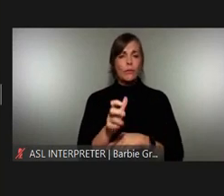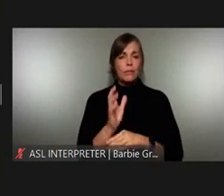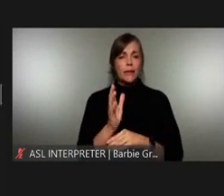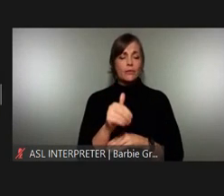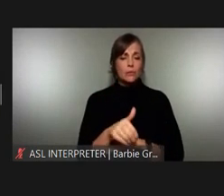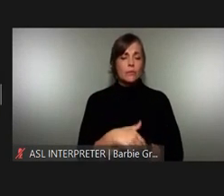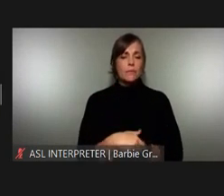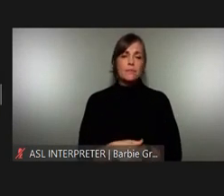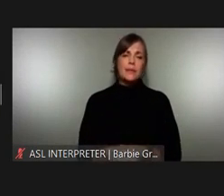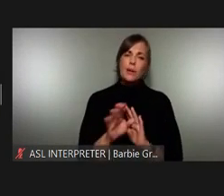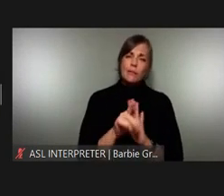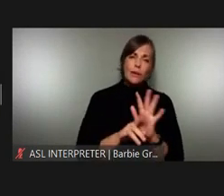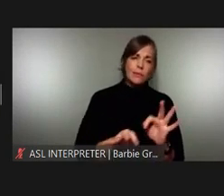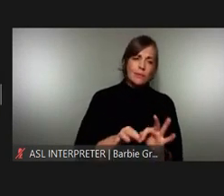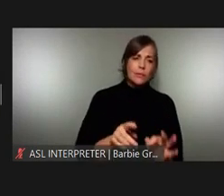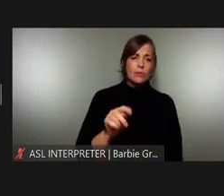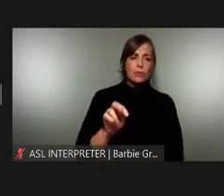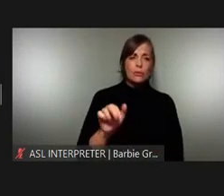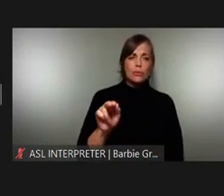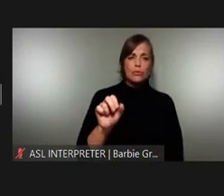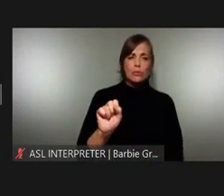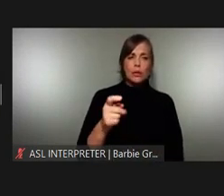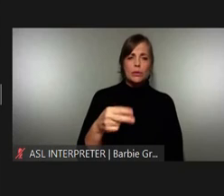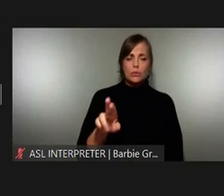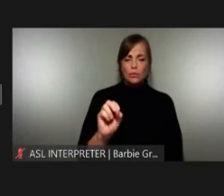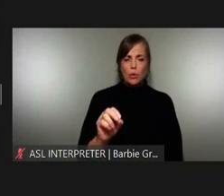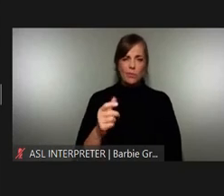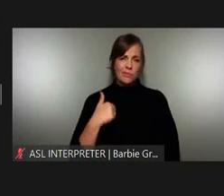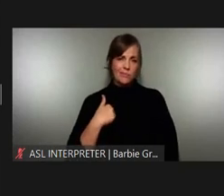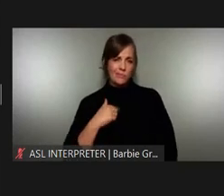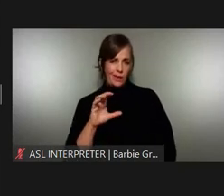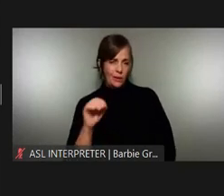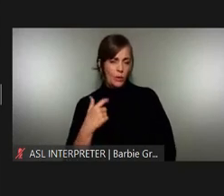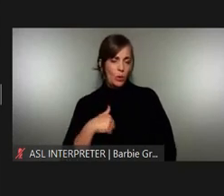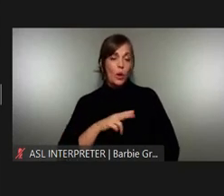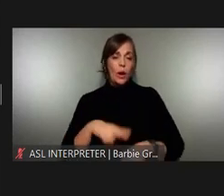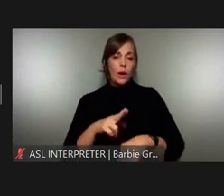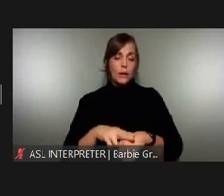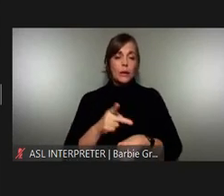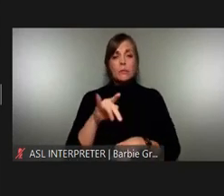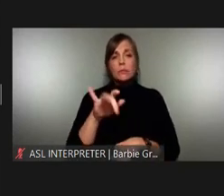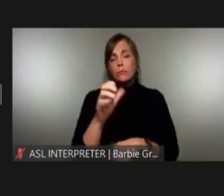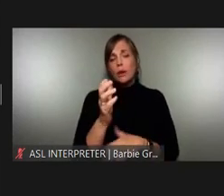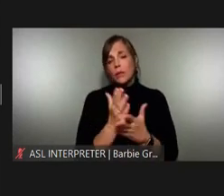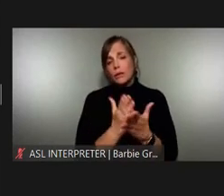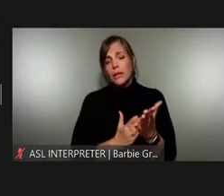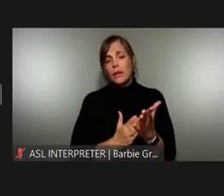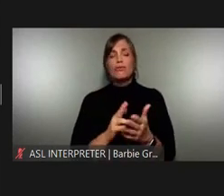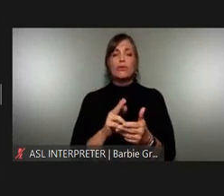of background on Transpro as we kick in. We are a national public sector management consulting firm. We